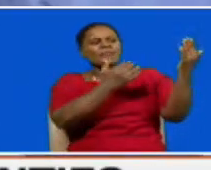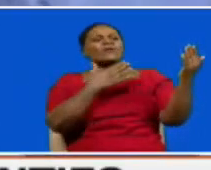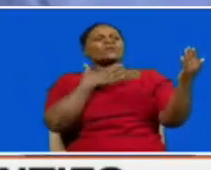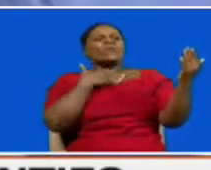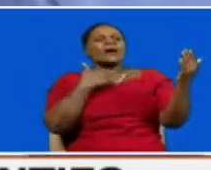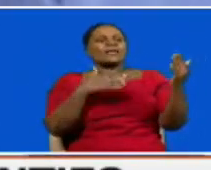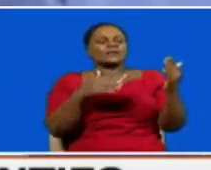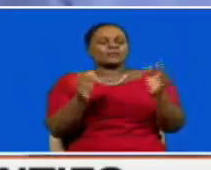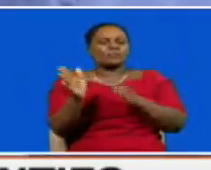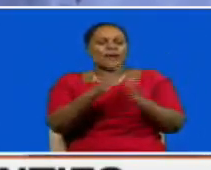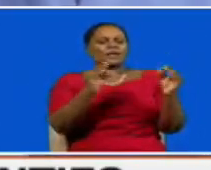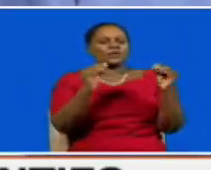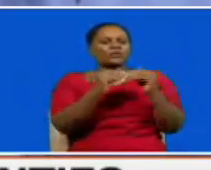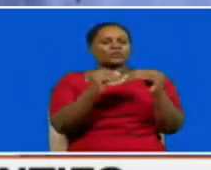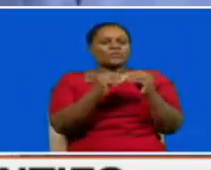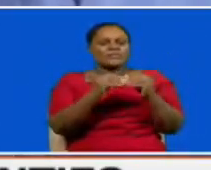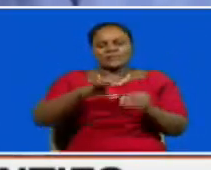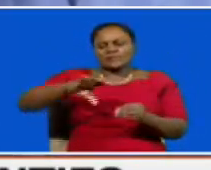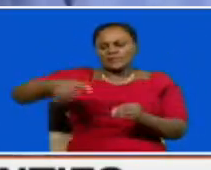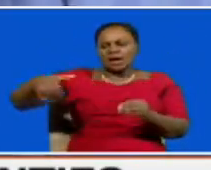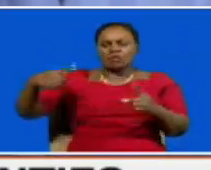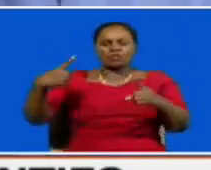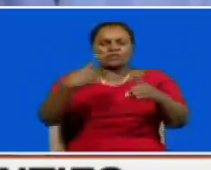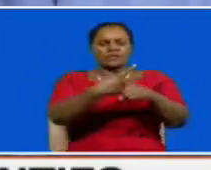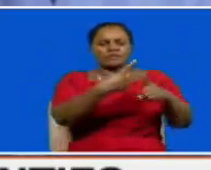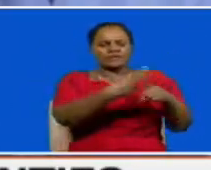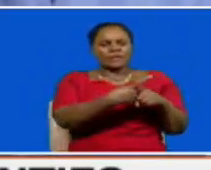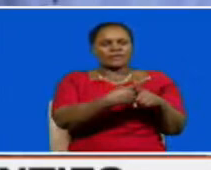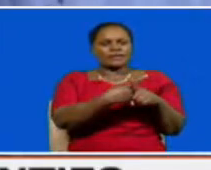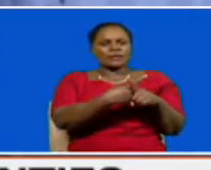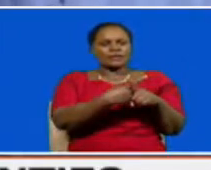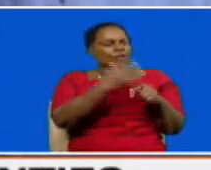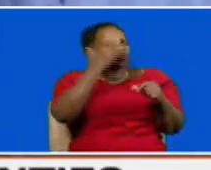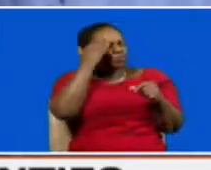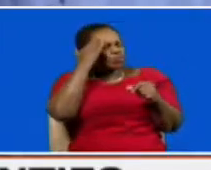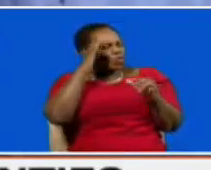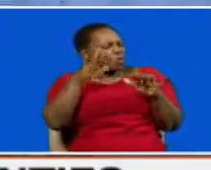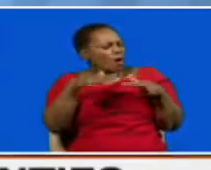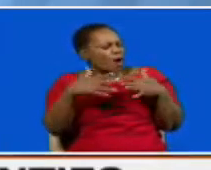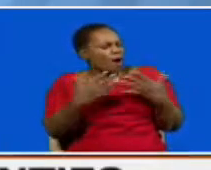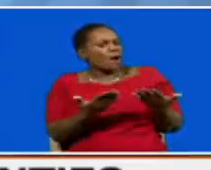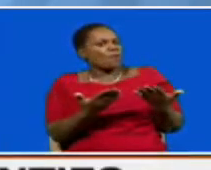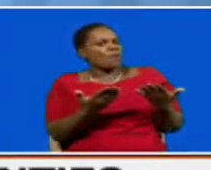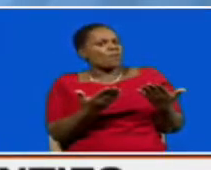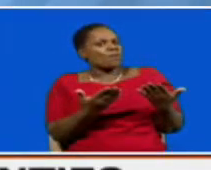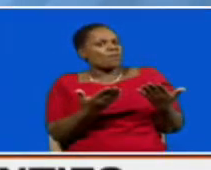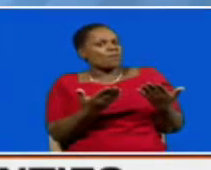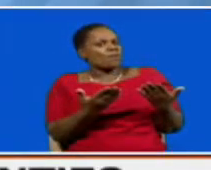to meet with the various cities to find out how. Well, away from the